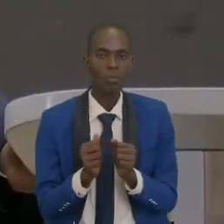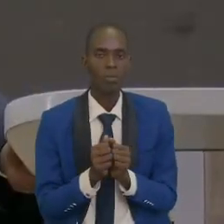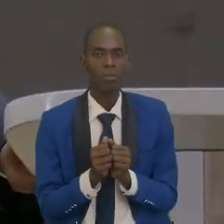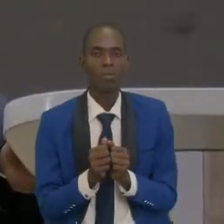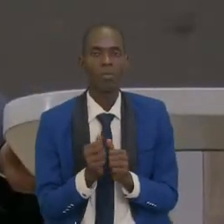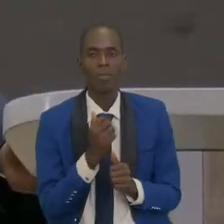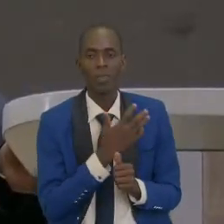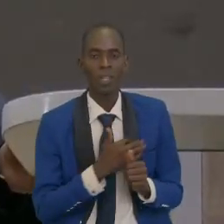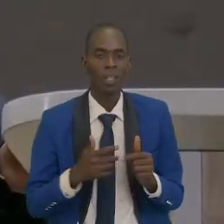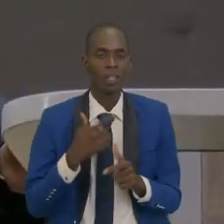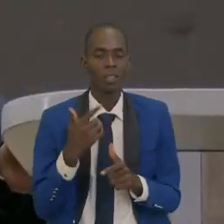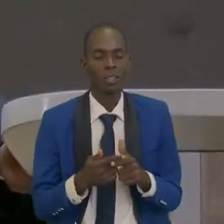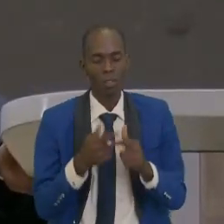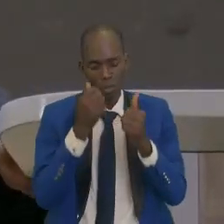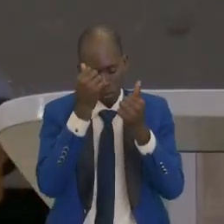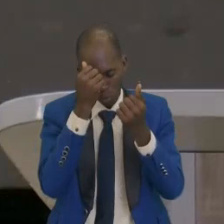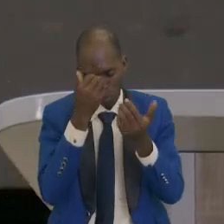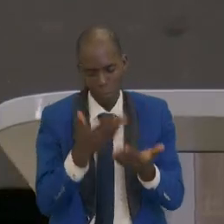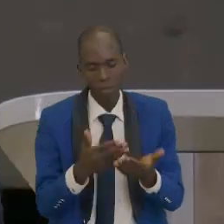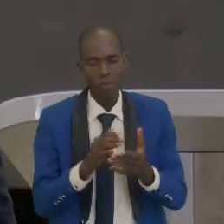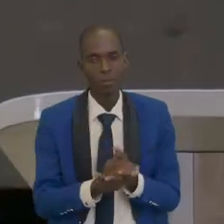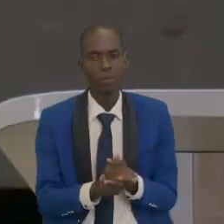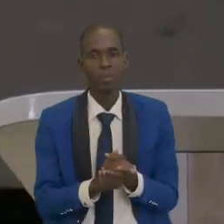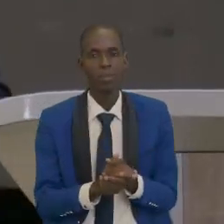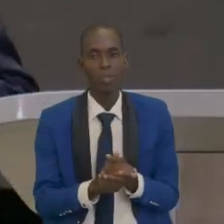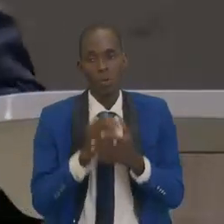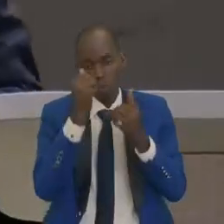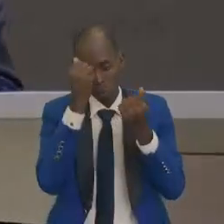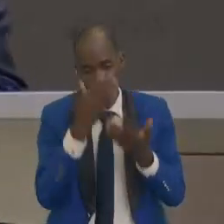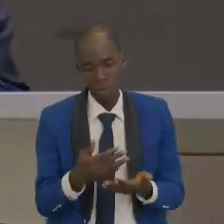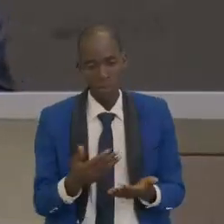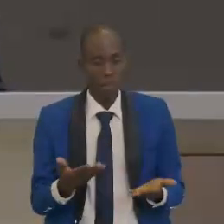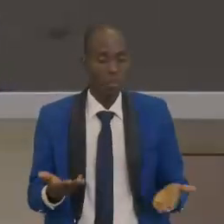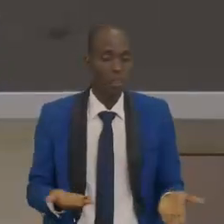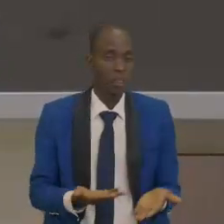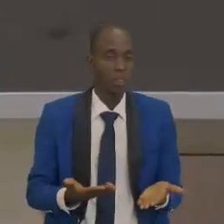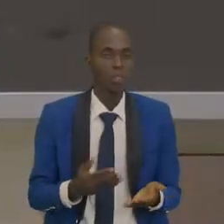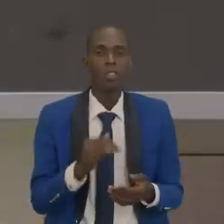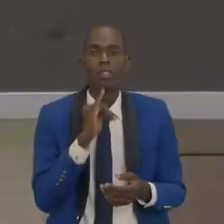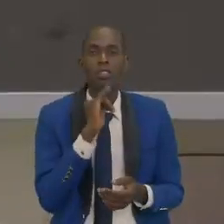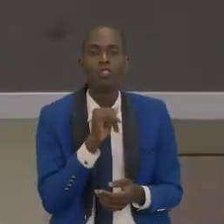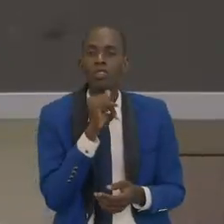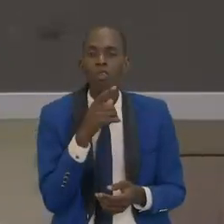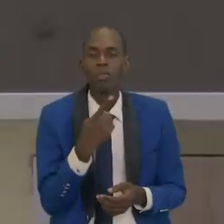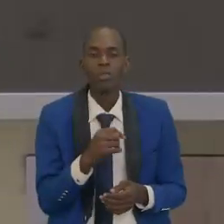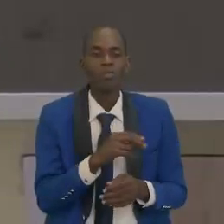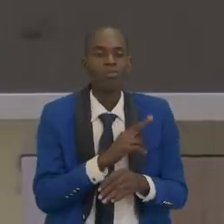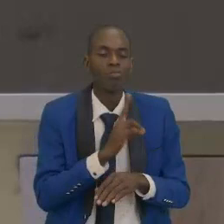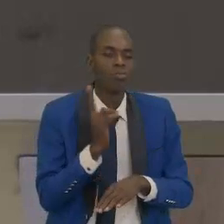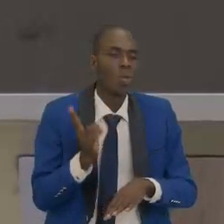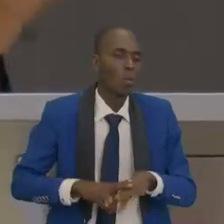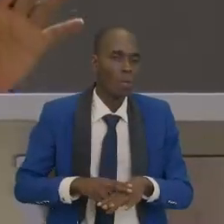and then obey The Obedience we're talking about is not the normal regular